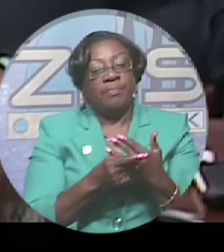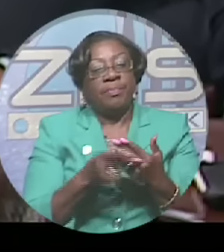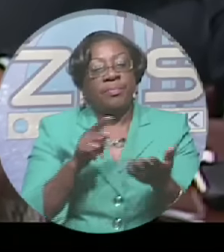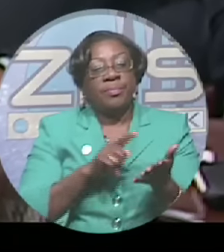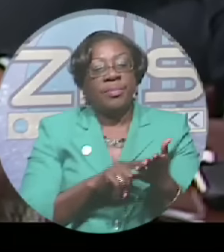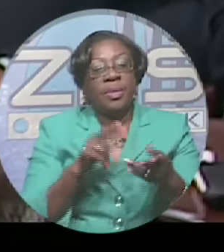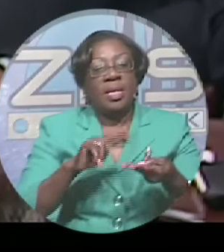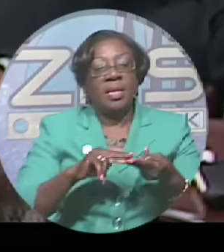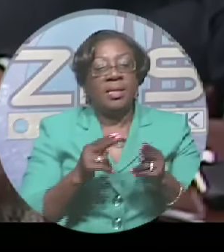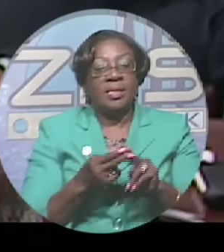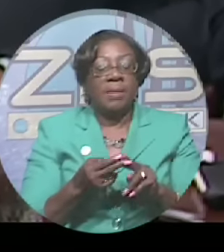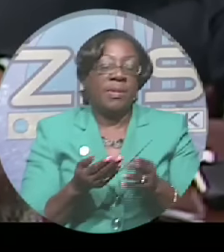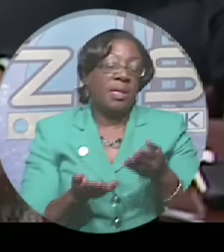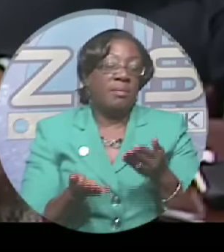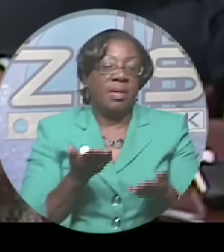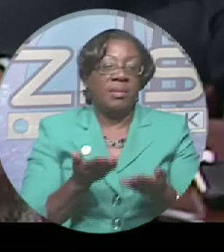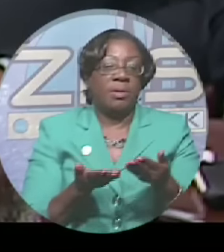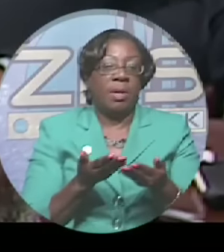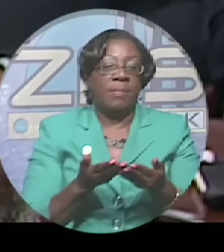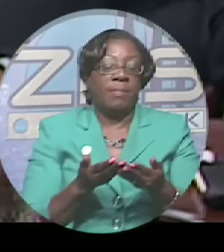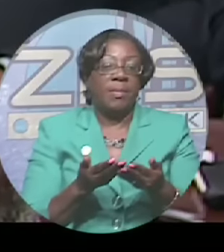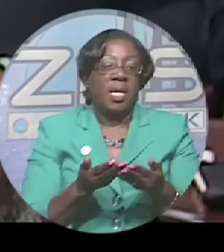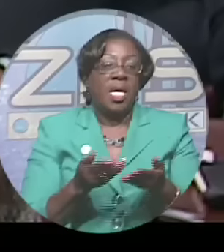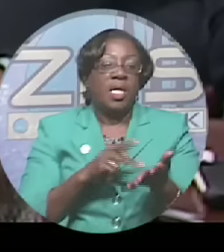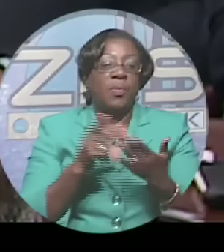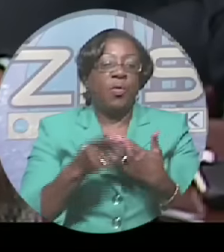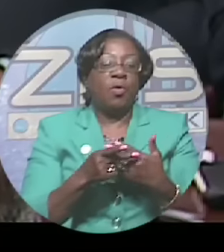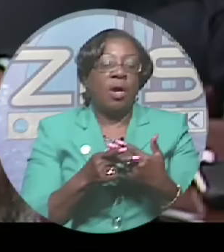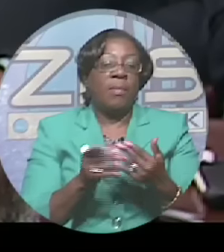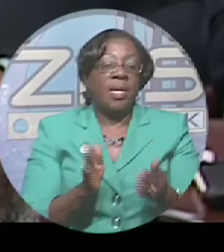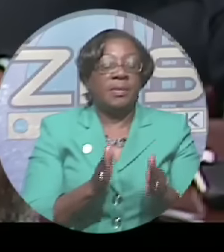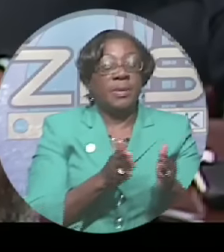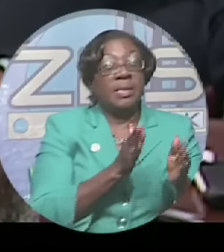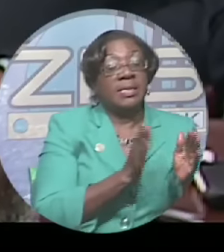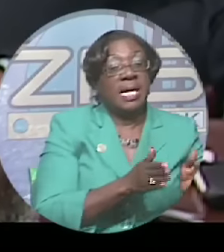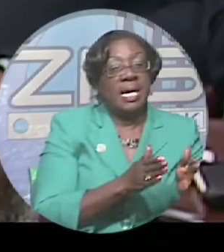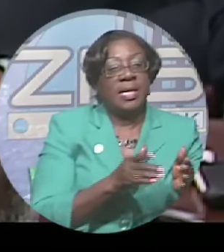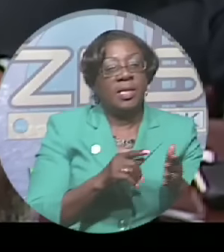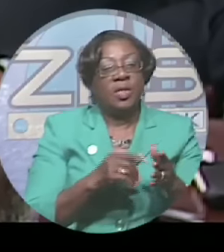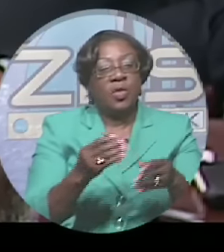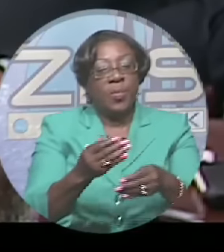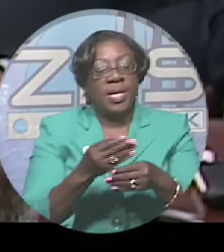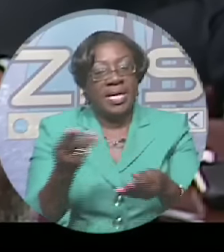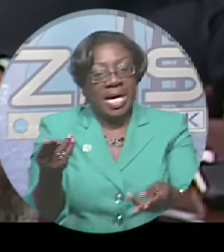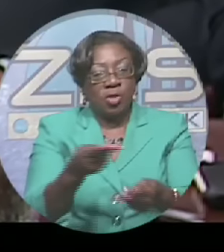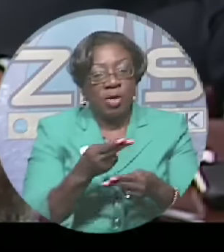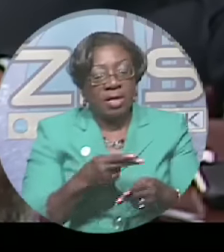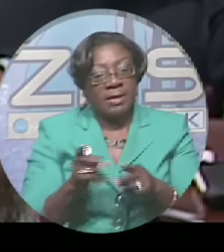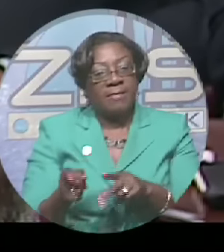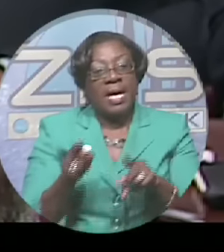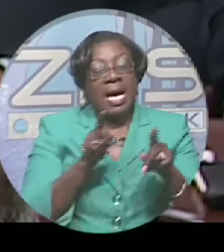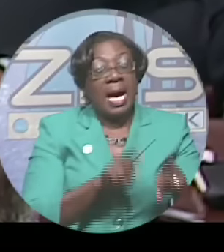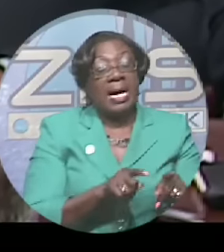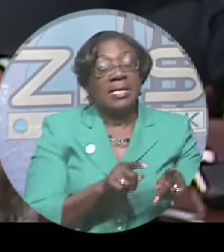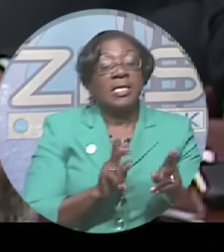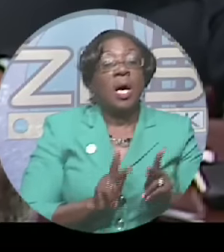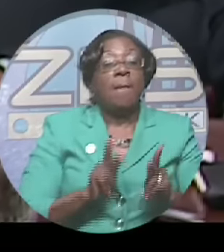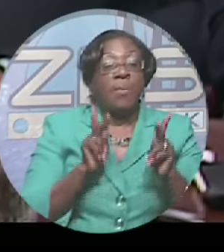of course, go much higher. The program has been designed to make it as attractive as possible for eligible